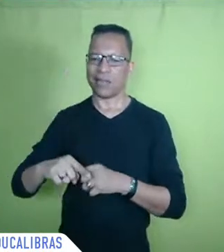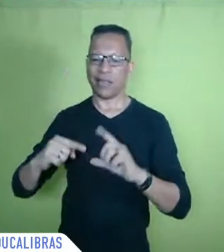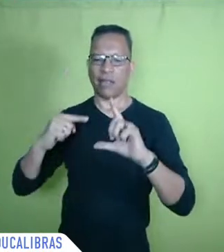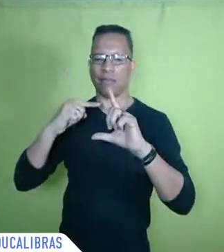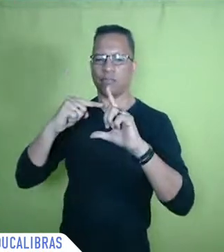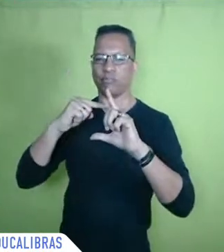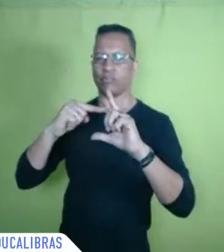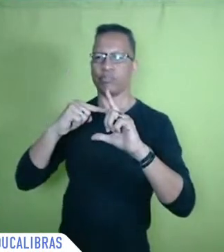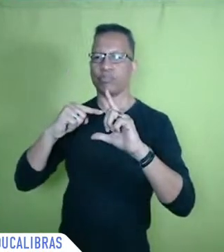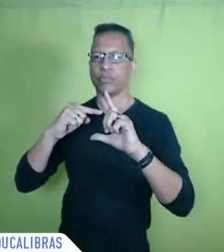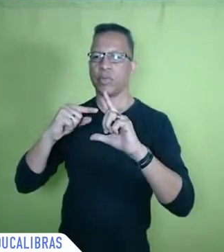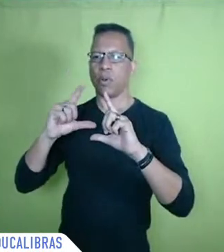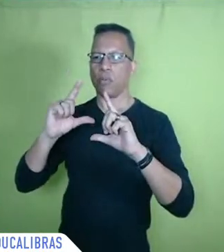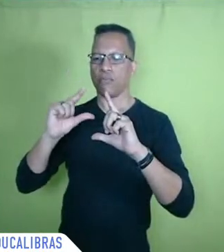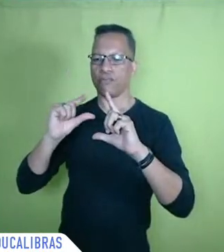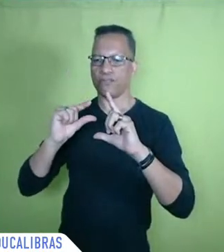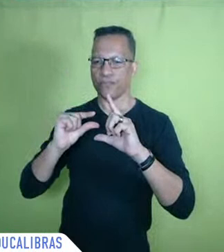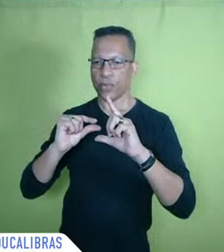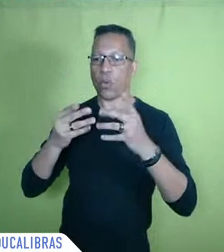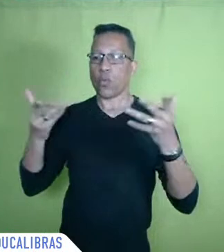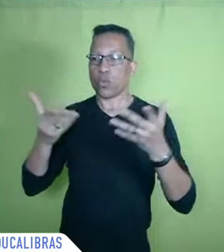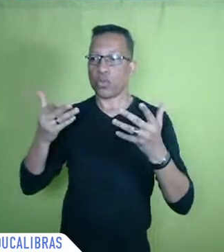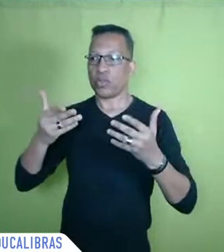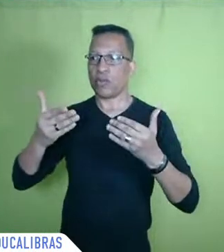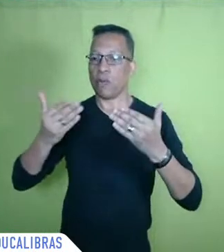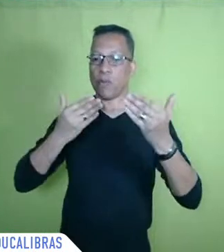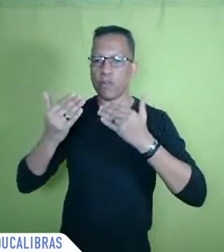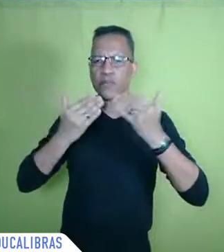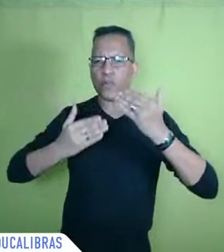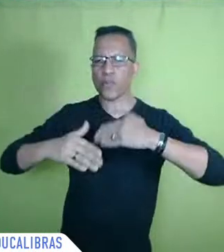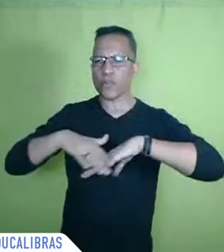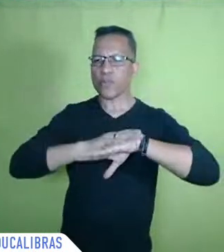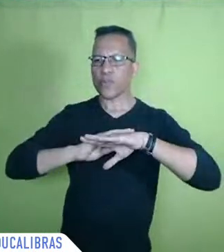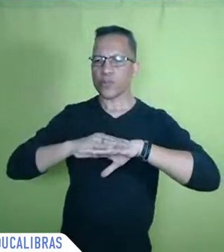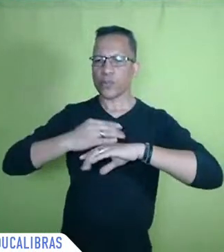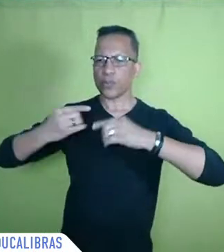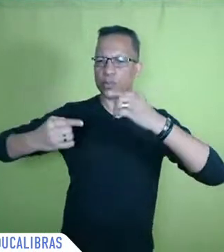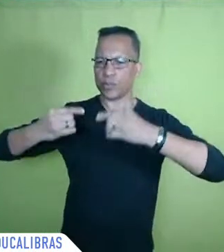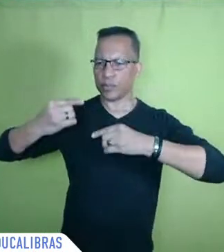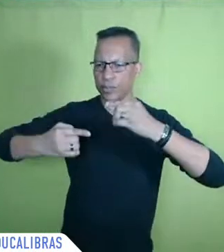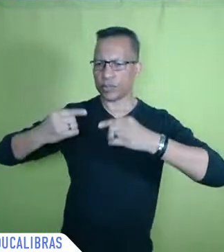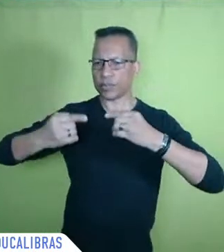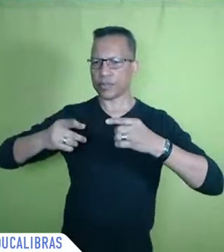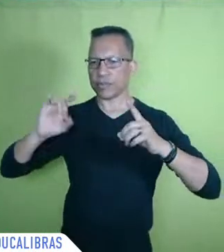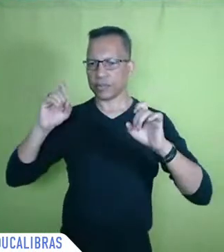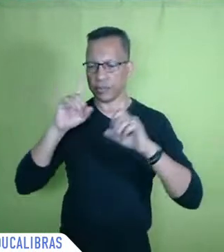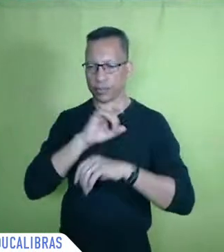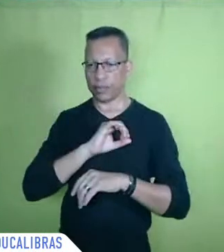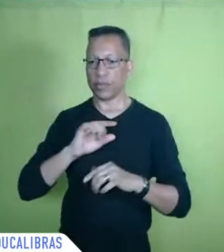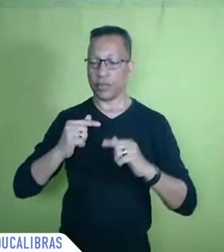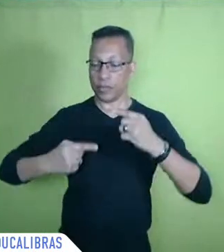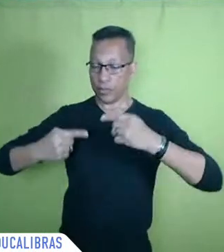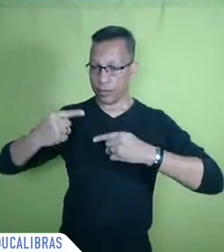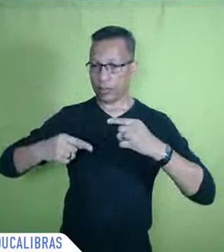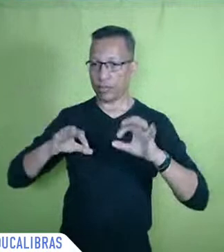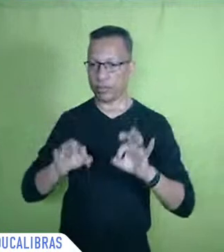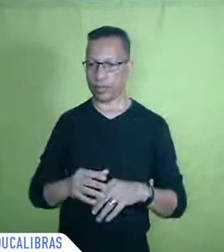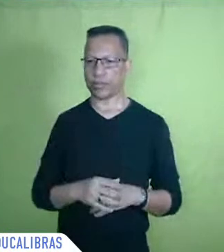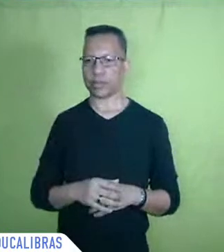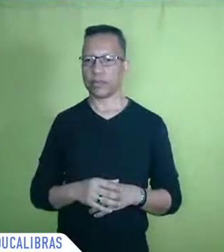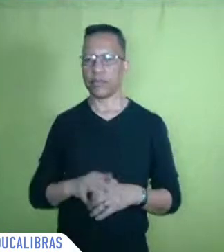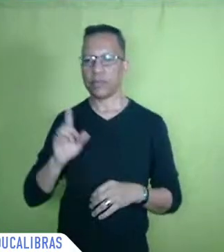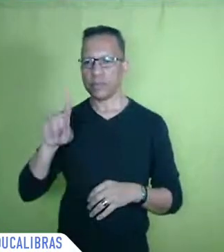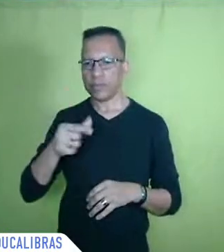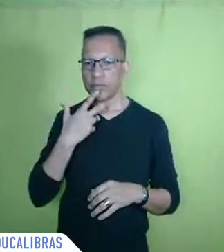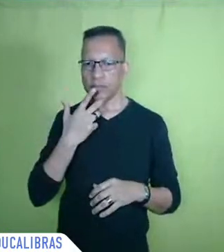the year 2000. But of course, the middle class has shrunk, and this, as we're going to debate